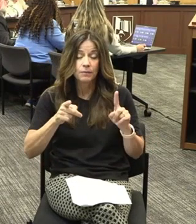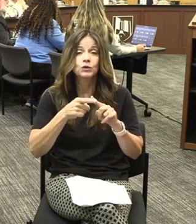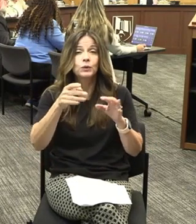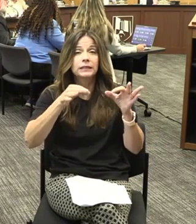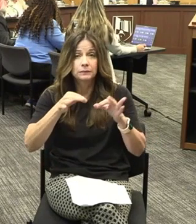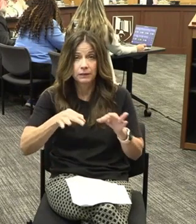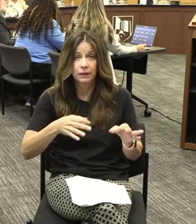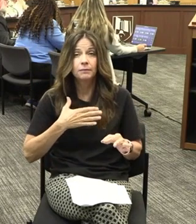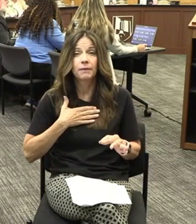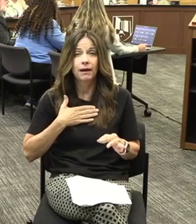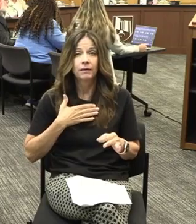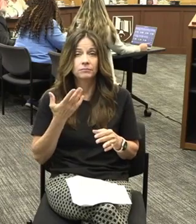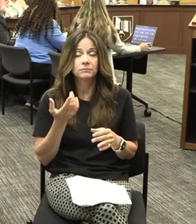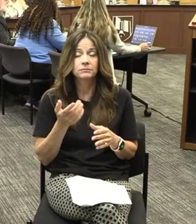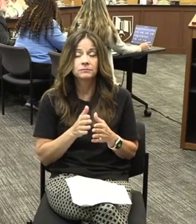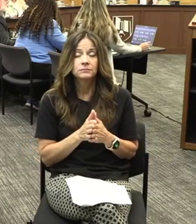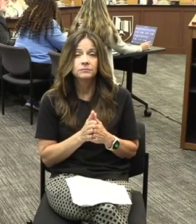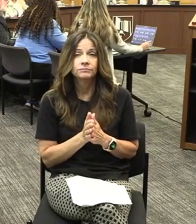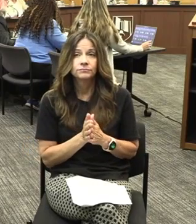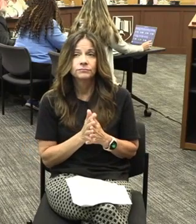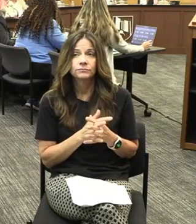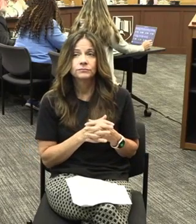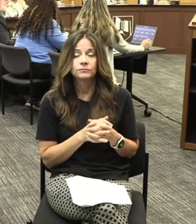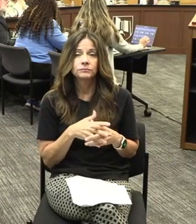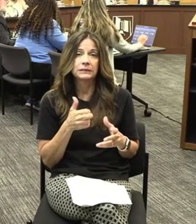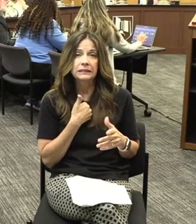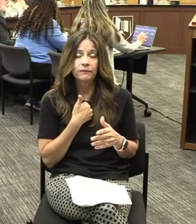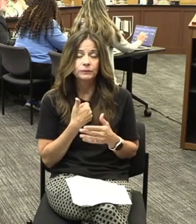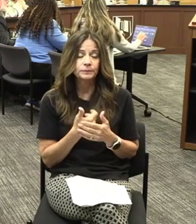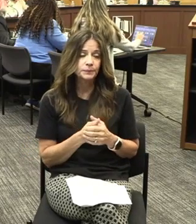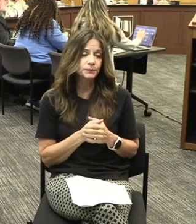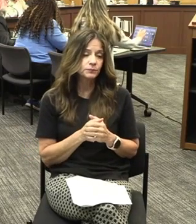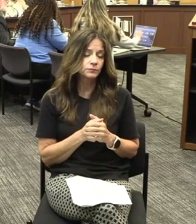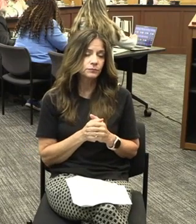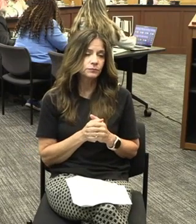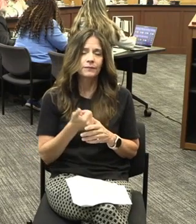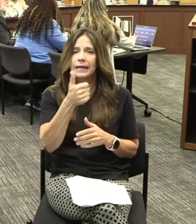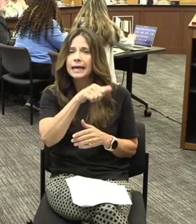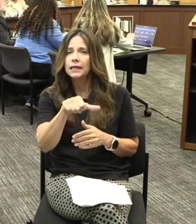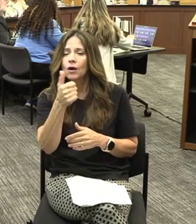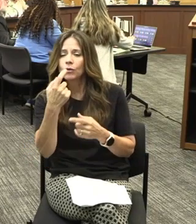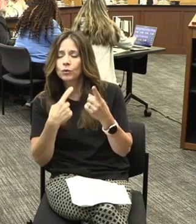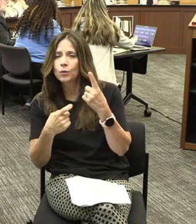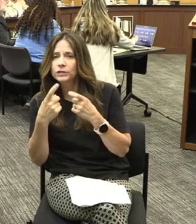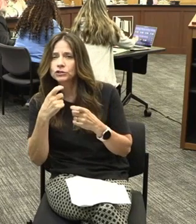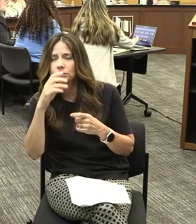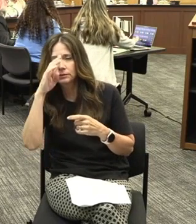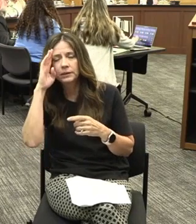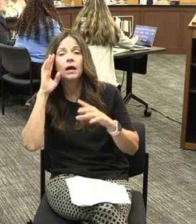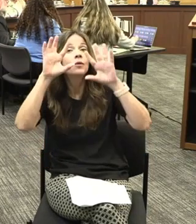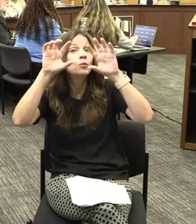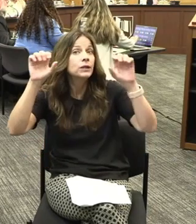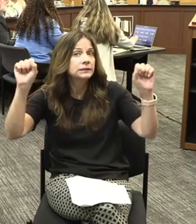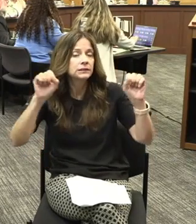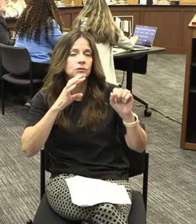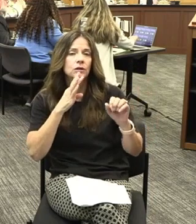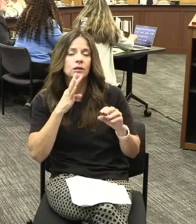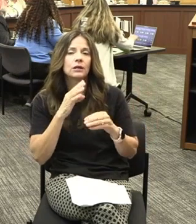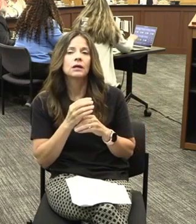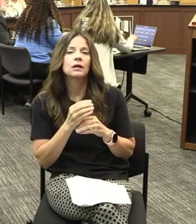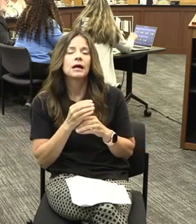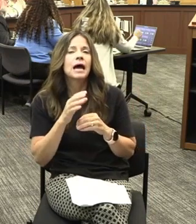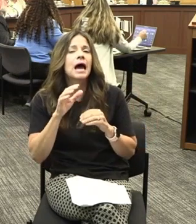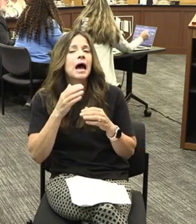position. Any other questions? Yes. Chairman, I can chime in. I appreciate the